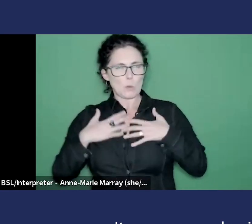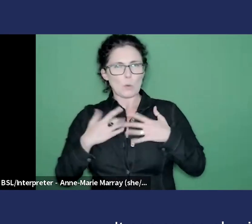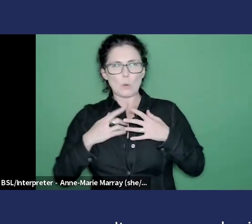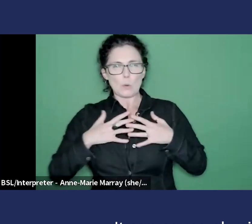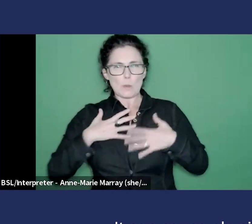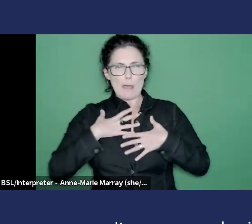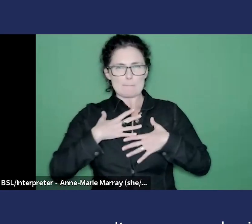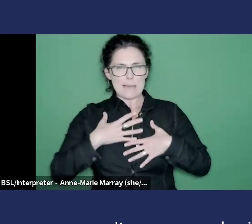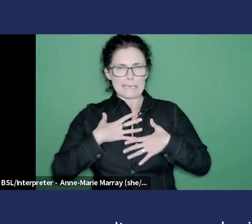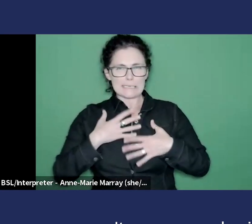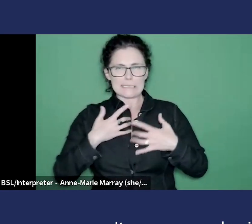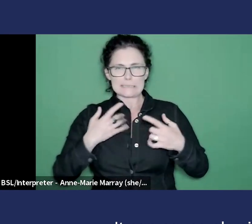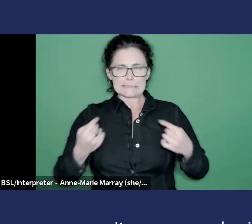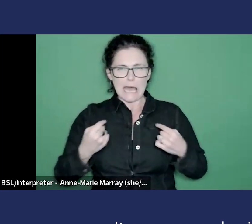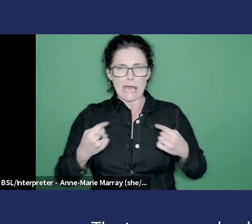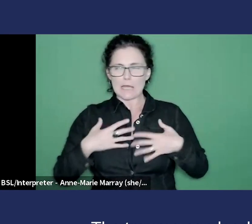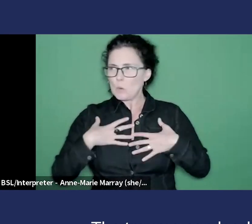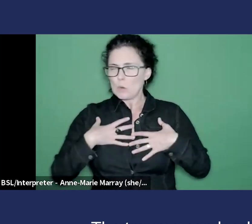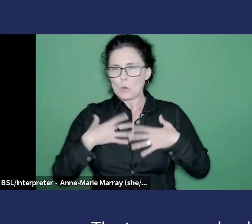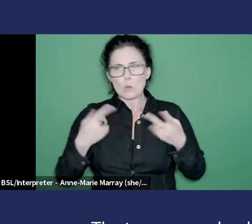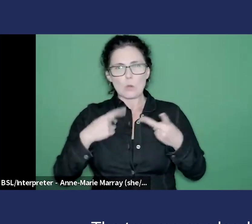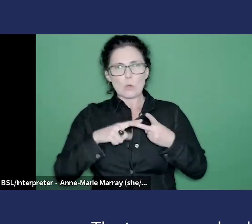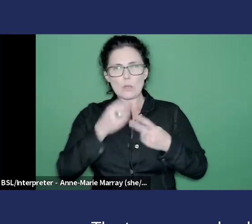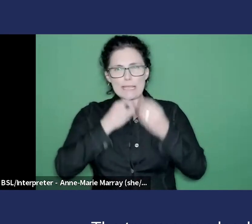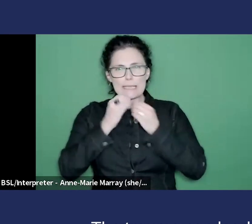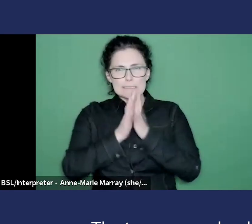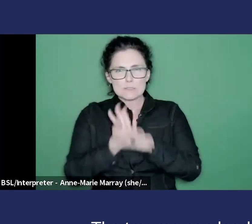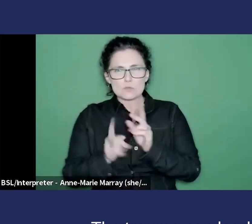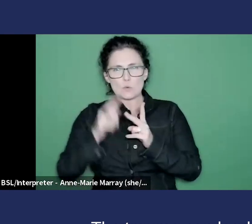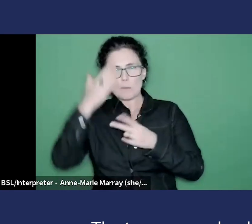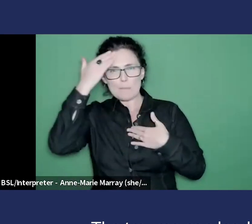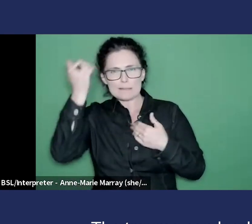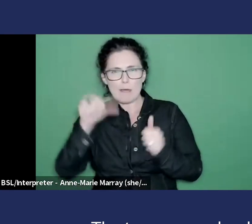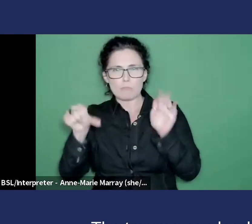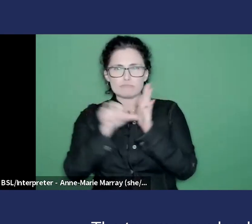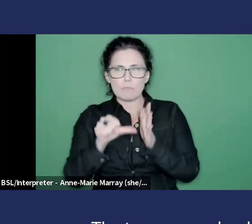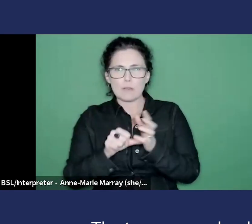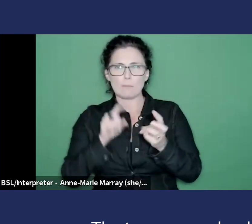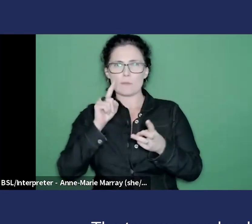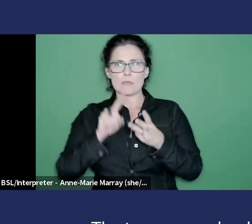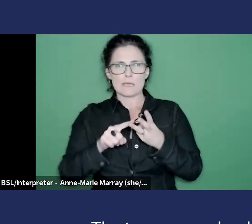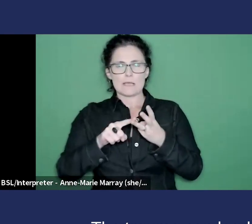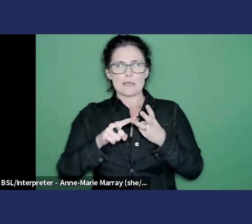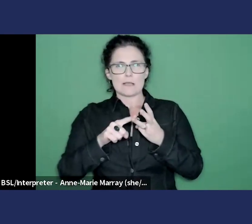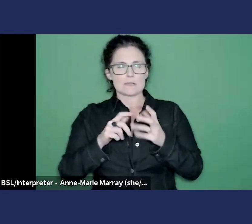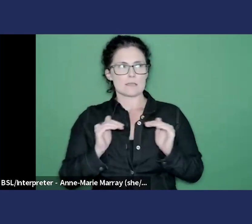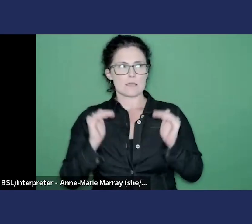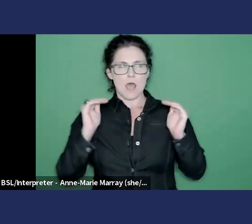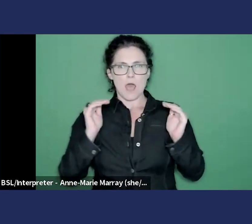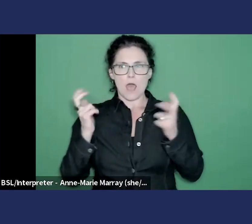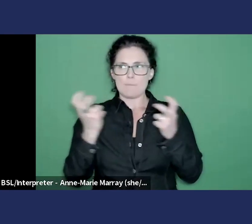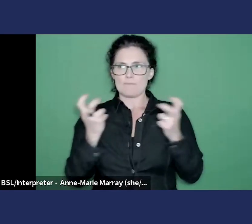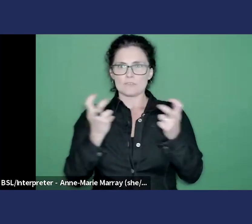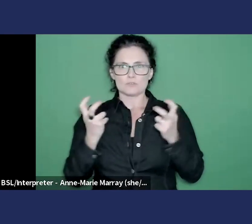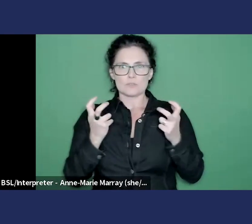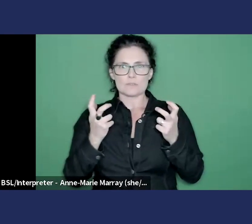panic attacks, eating disorders. The trauma can lead to mental health problems and hypervigilance, especially if you're